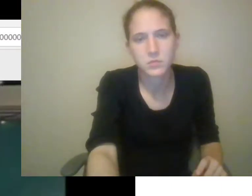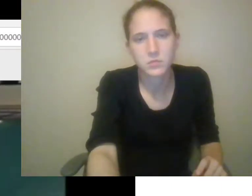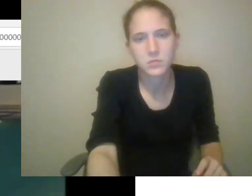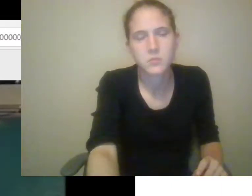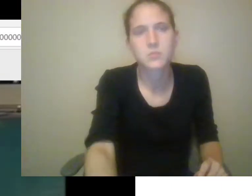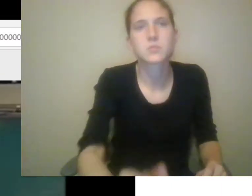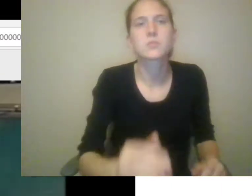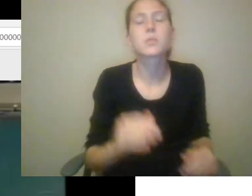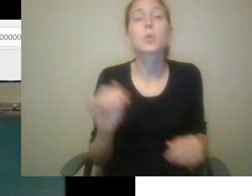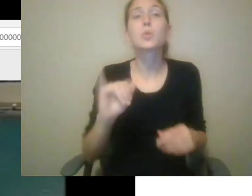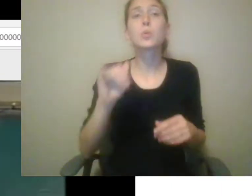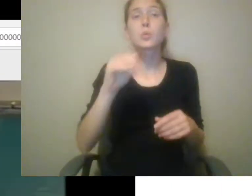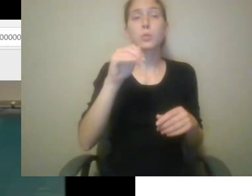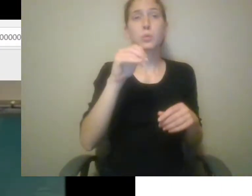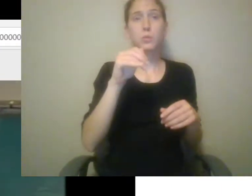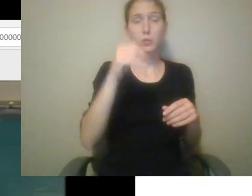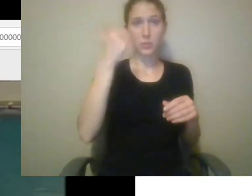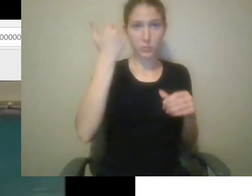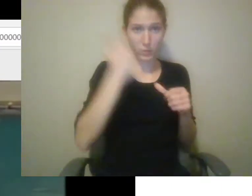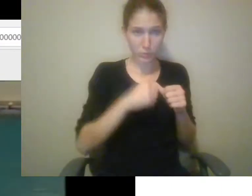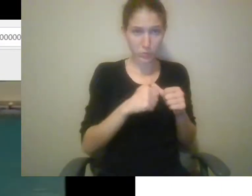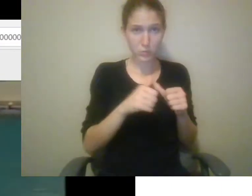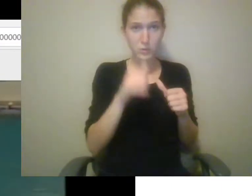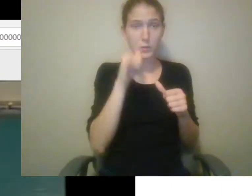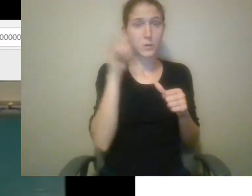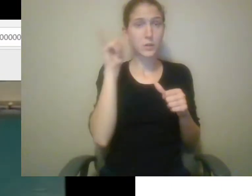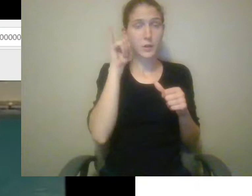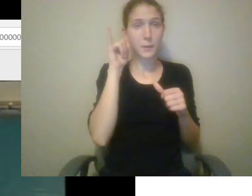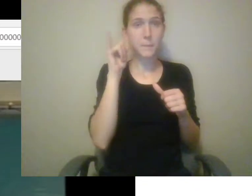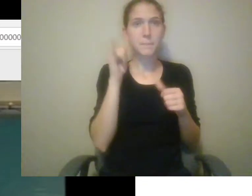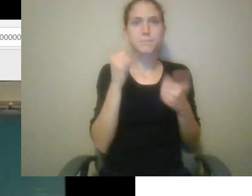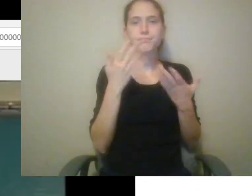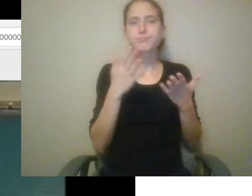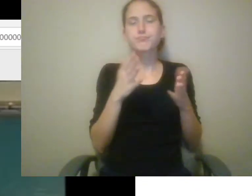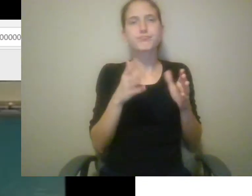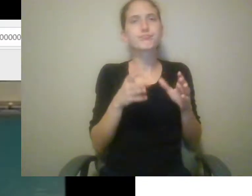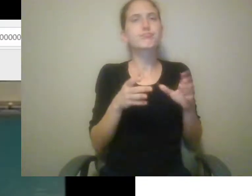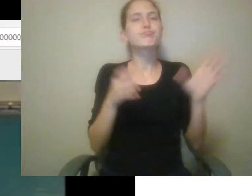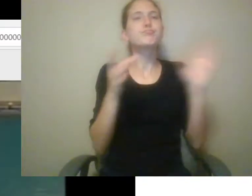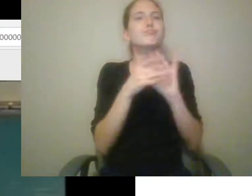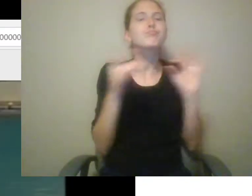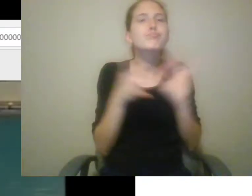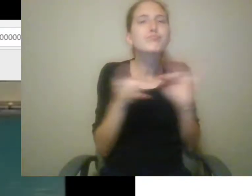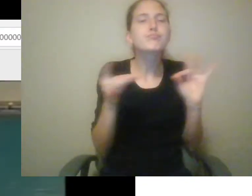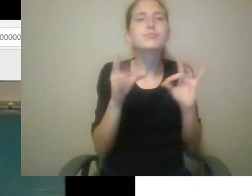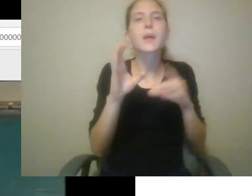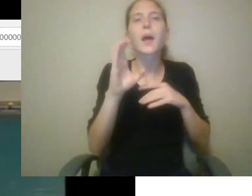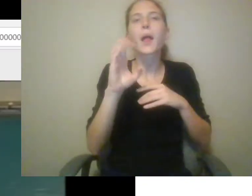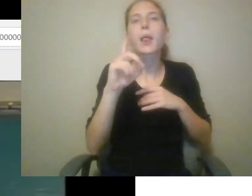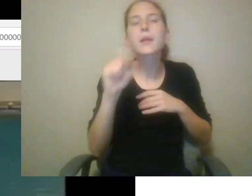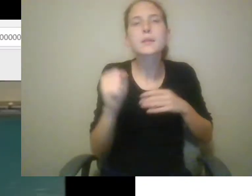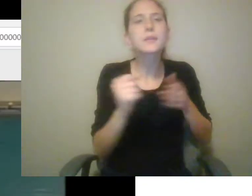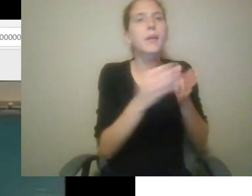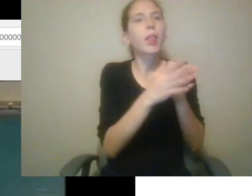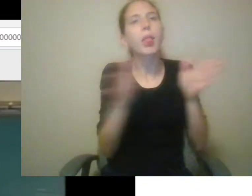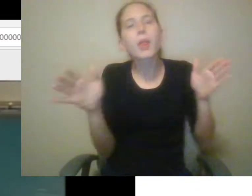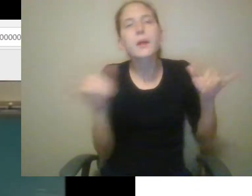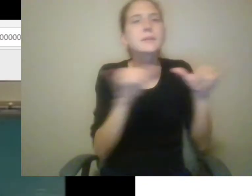with the size of cells and the variety of sizes that we deal with cells. All right, and we said that most cells are what